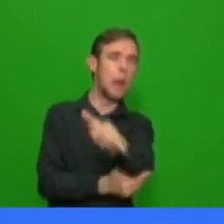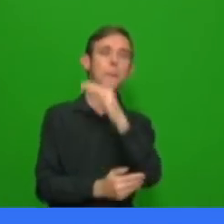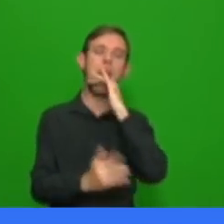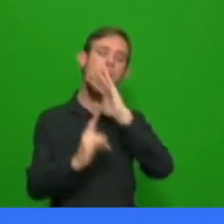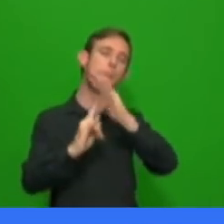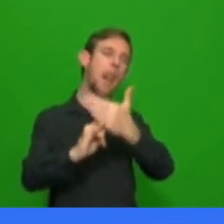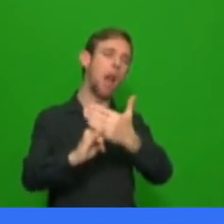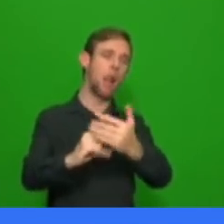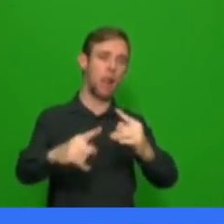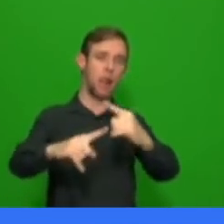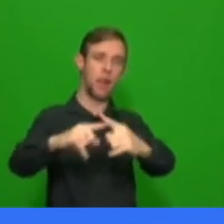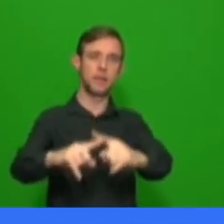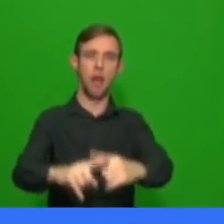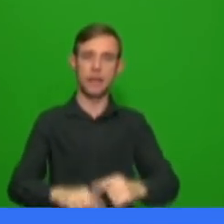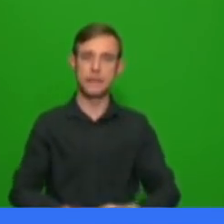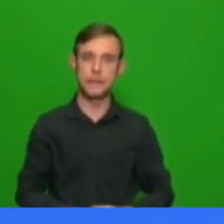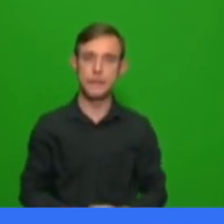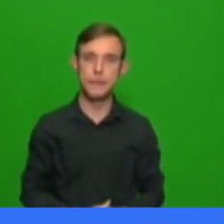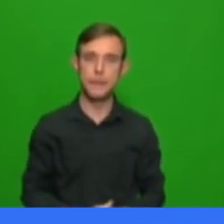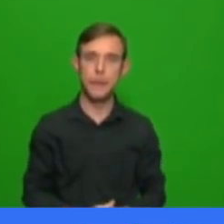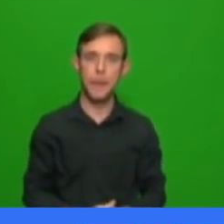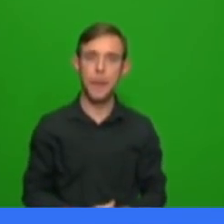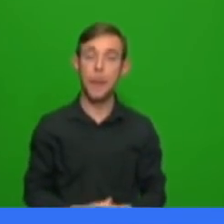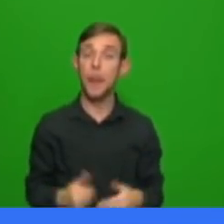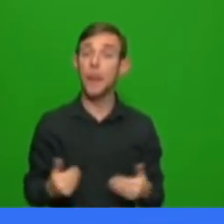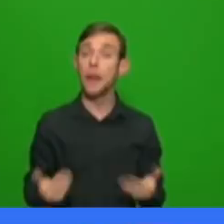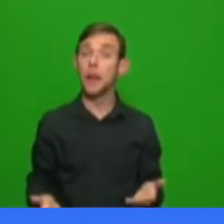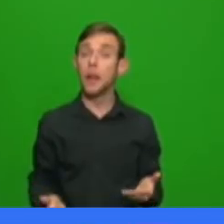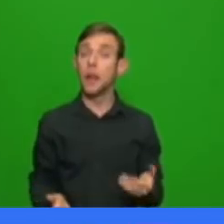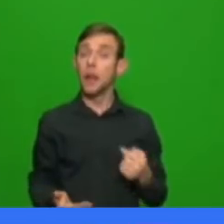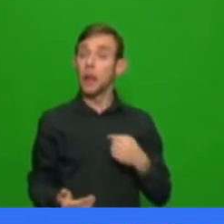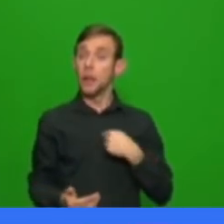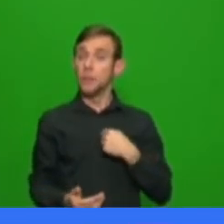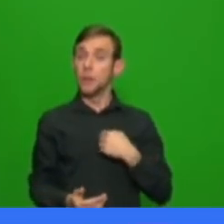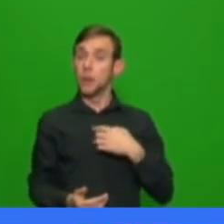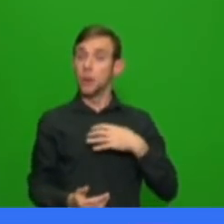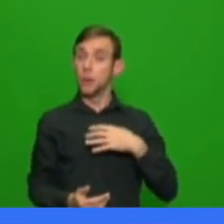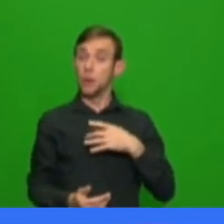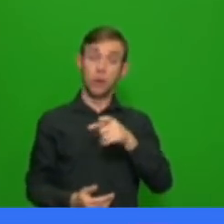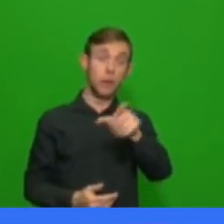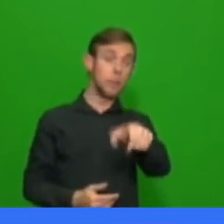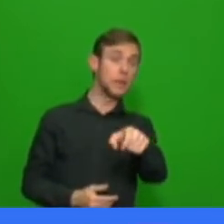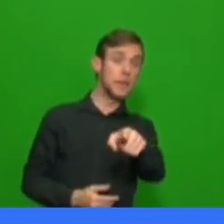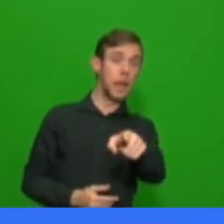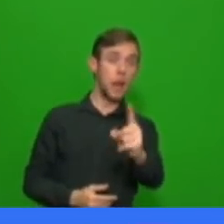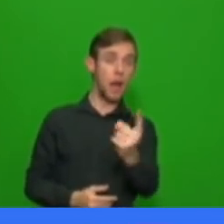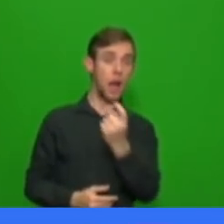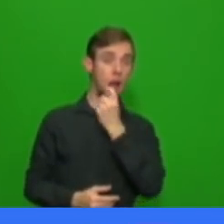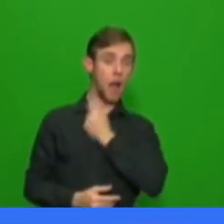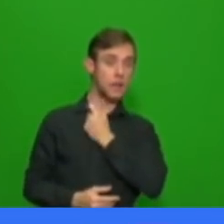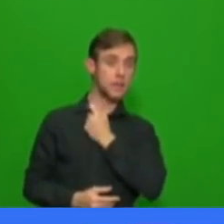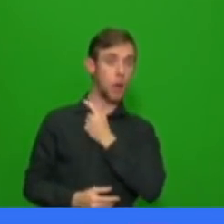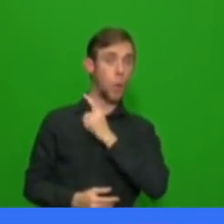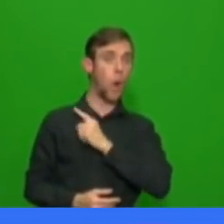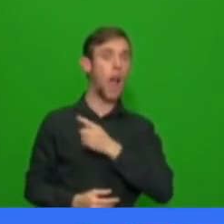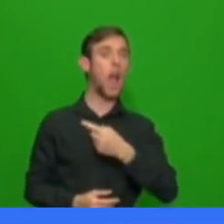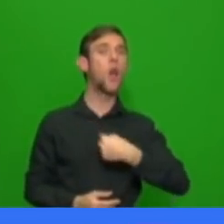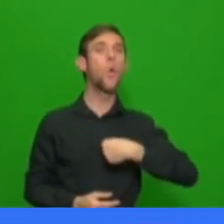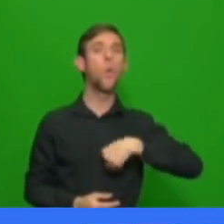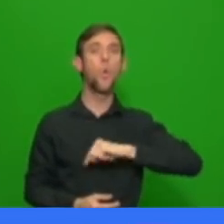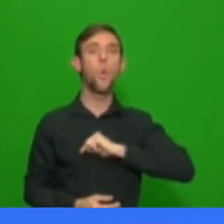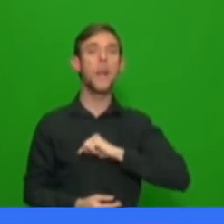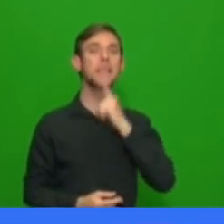target range. Ashok asked the question, why have we over-predicted inflation